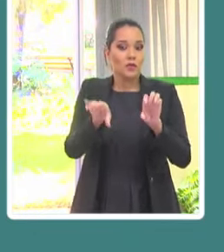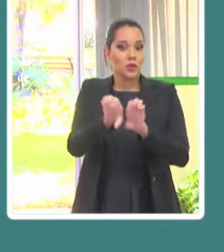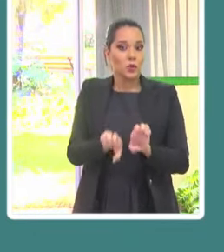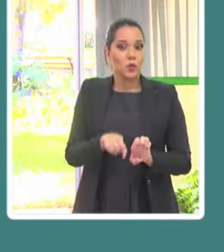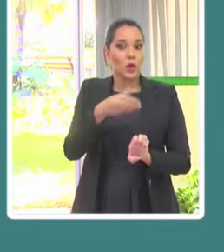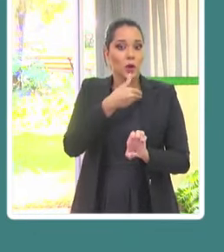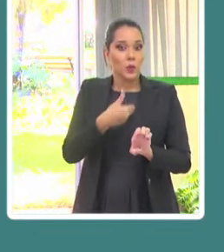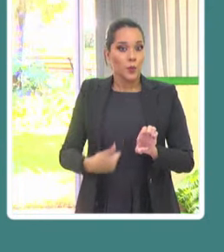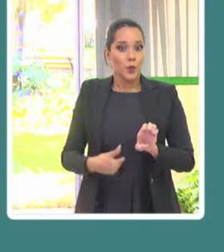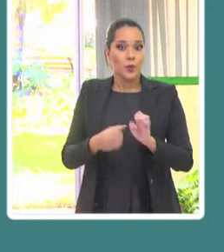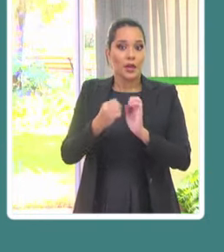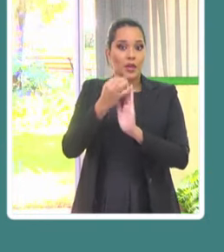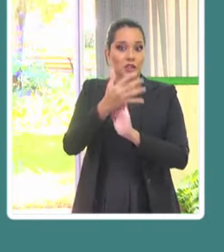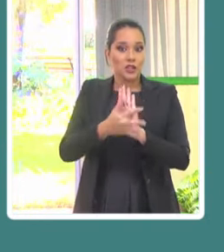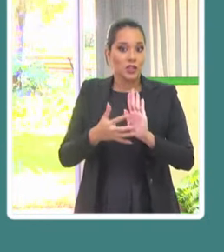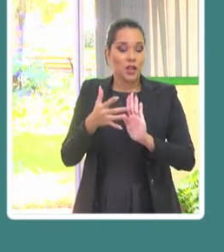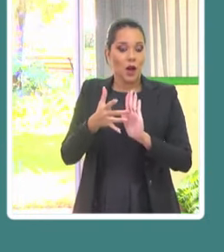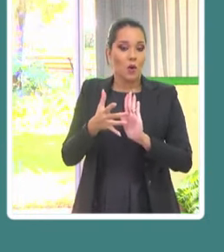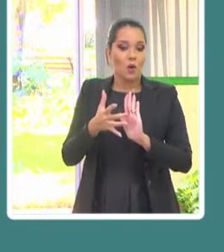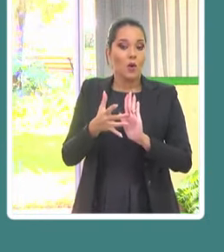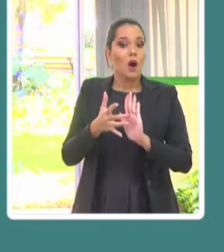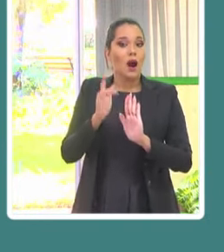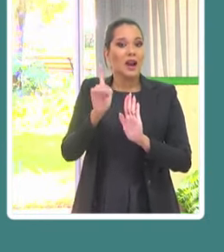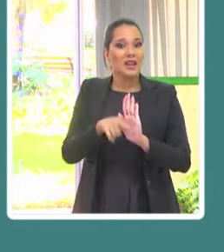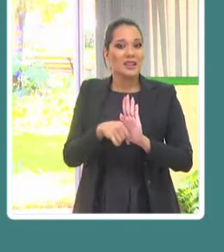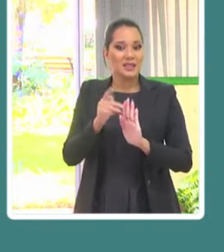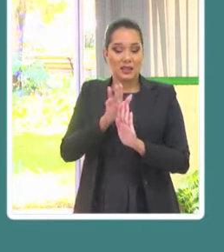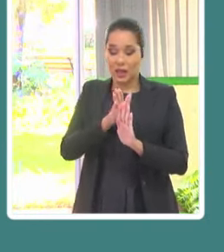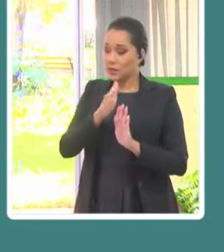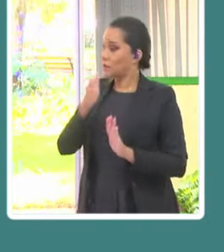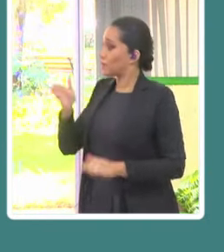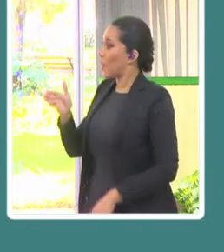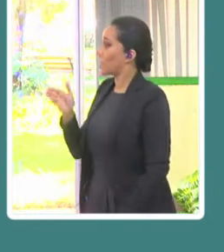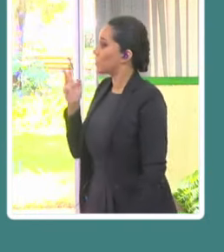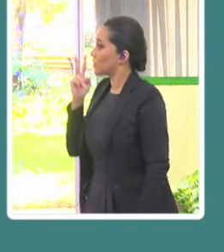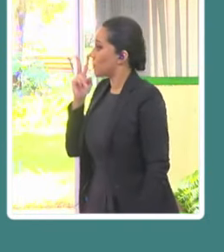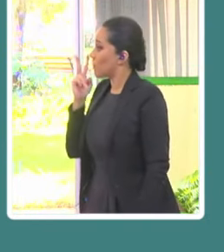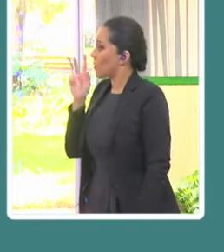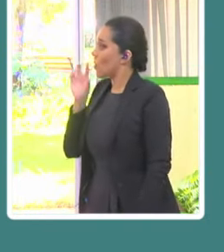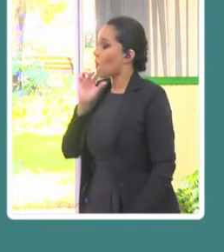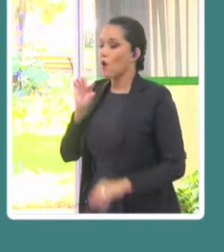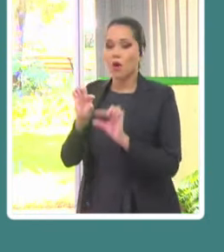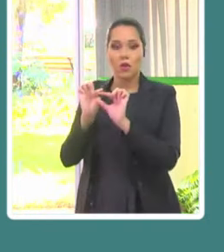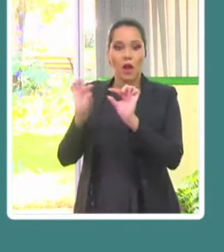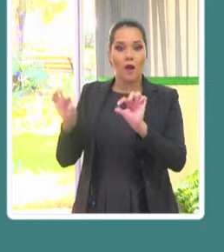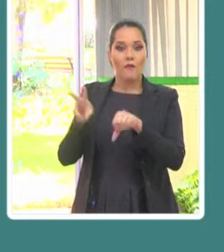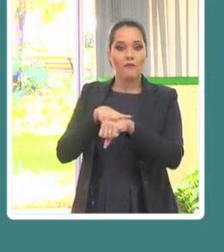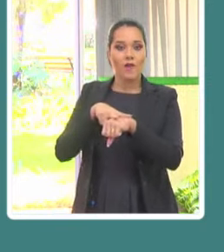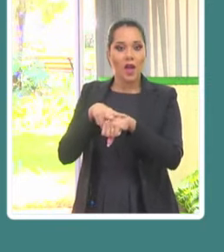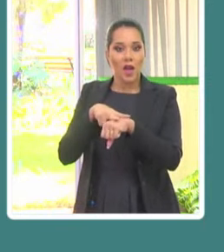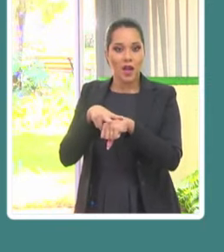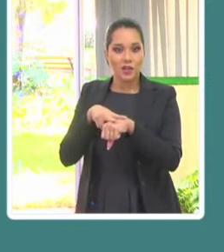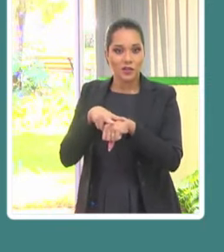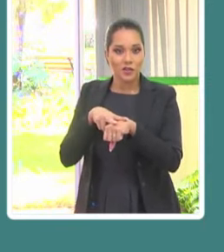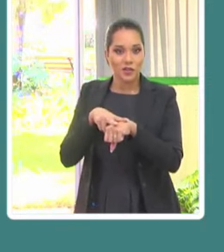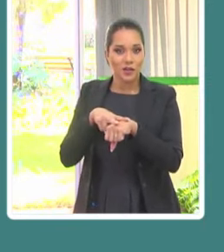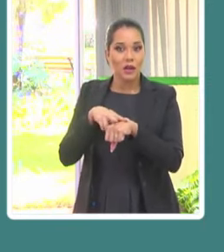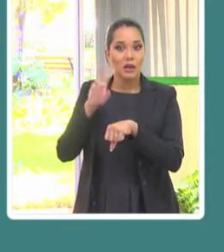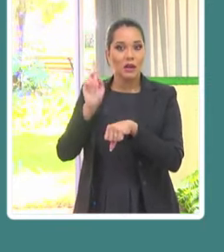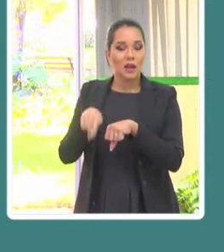the green parts are essential, what the characteristic of DPIs are. So let